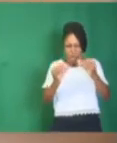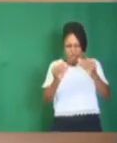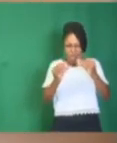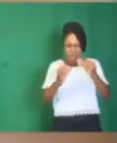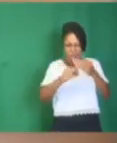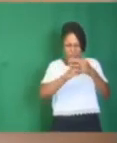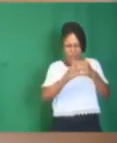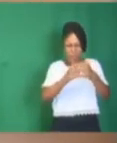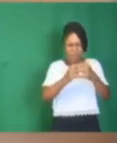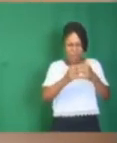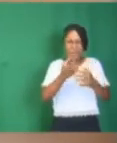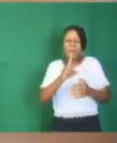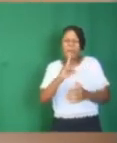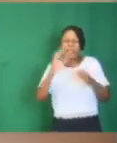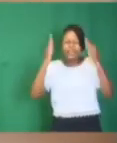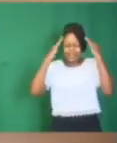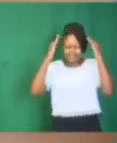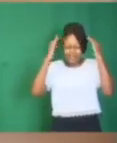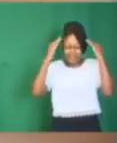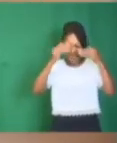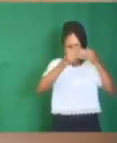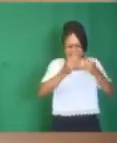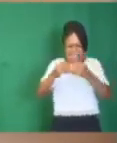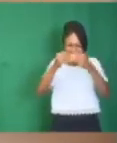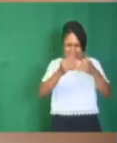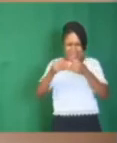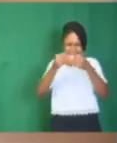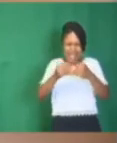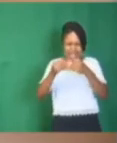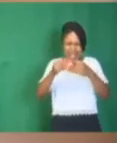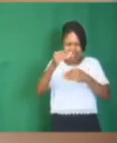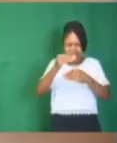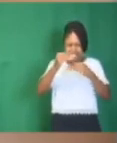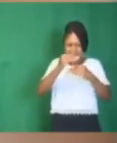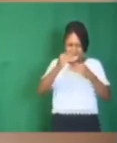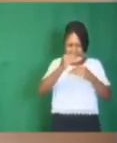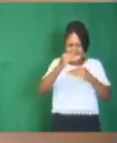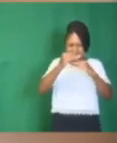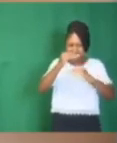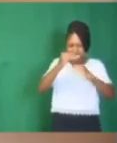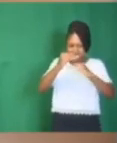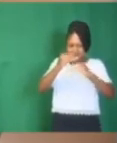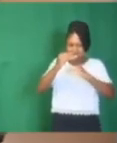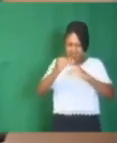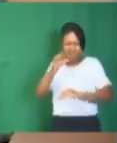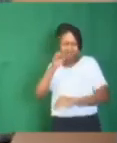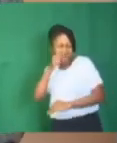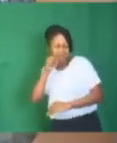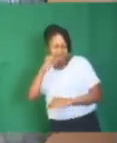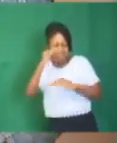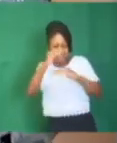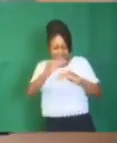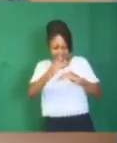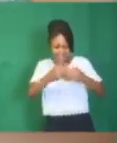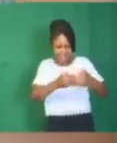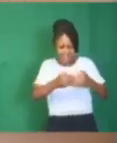brain, but the brain is housed inside the head, covered by a special bone called the skull. And then we also